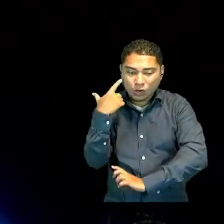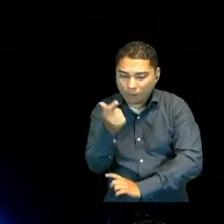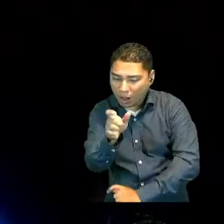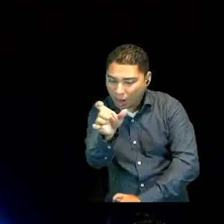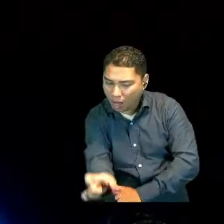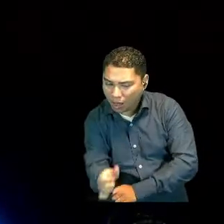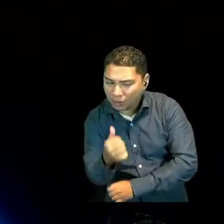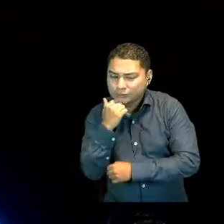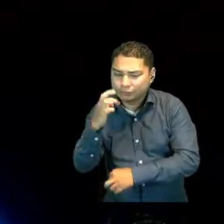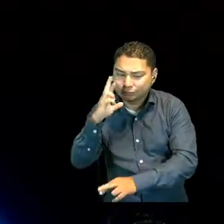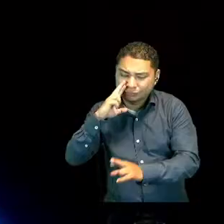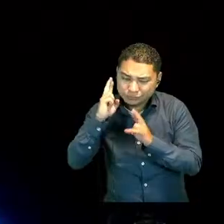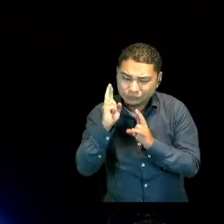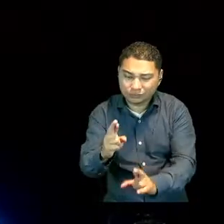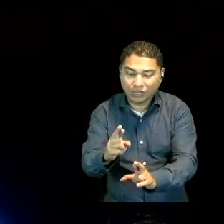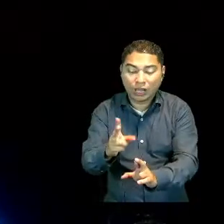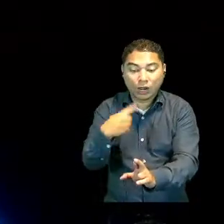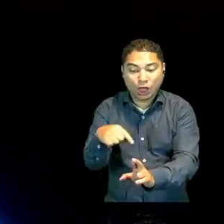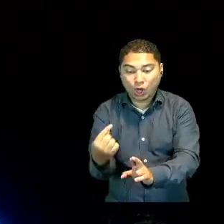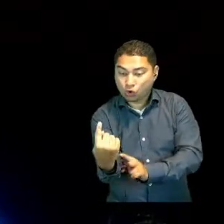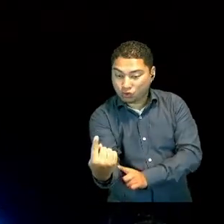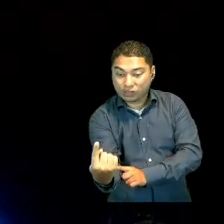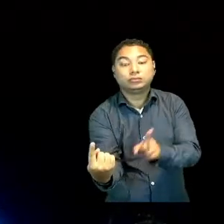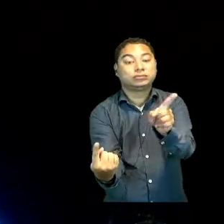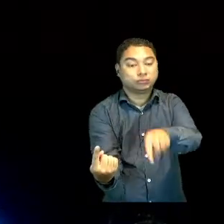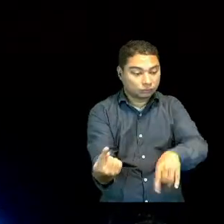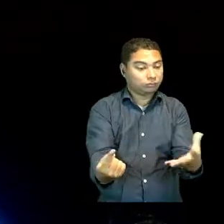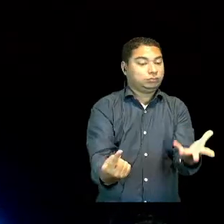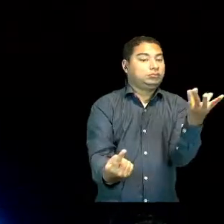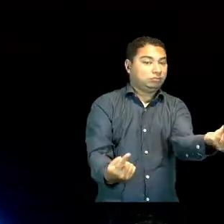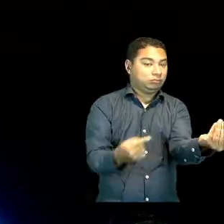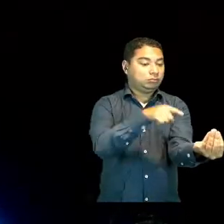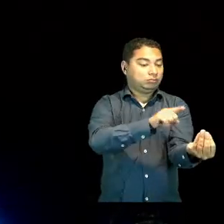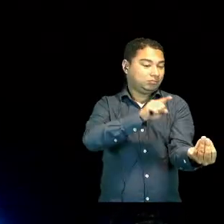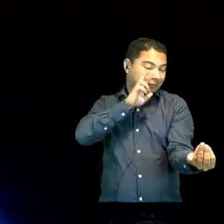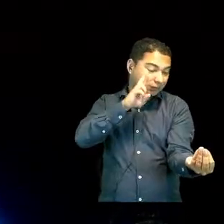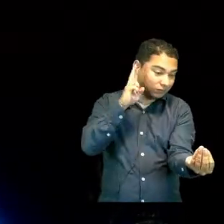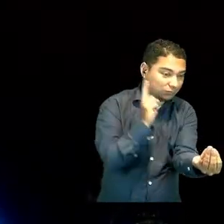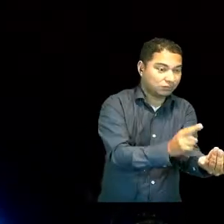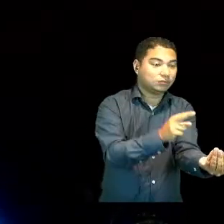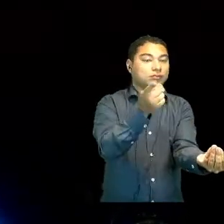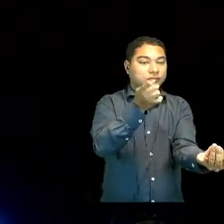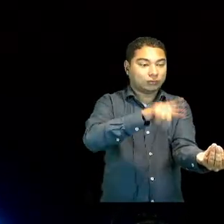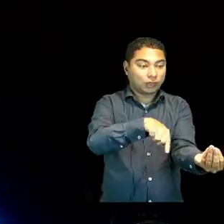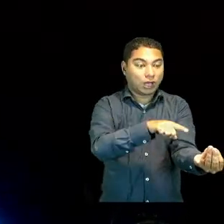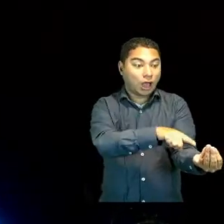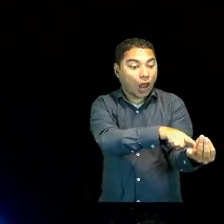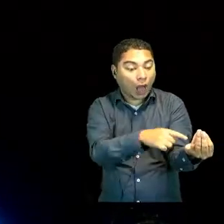collectivities, because black women rarely stand alone.